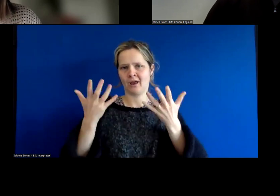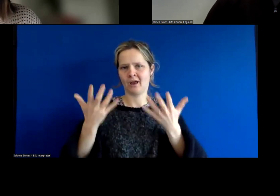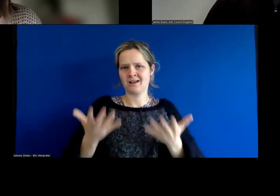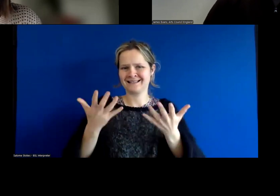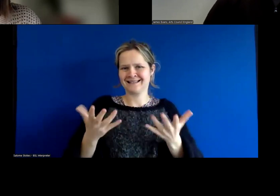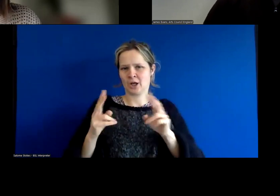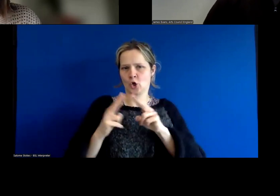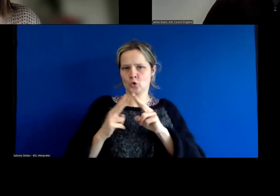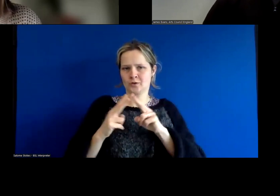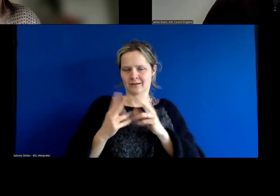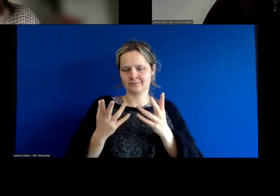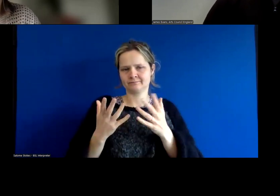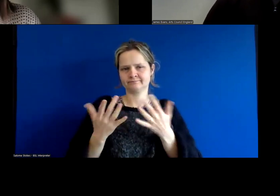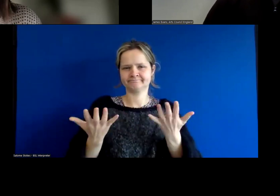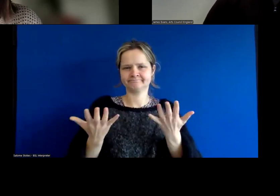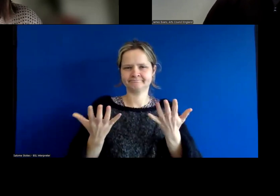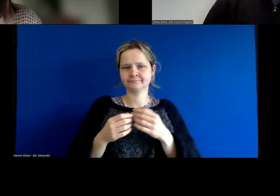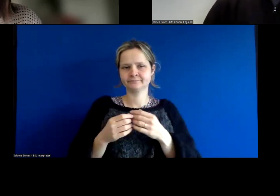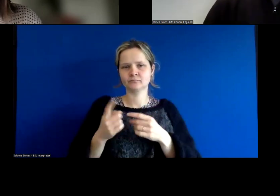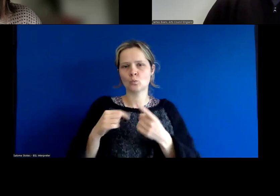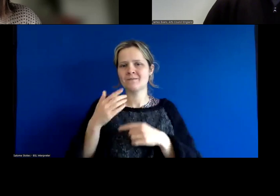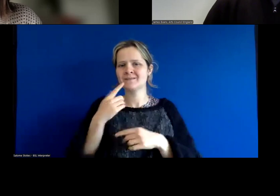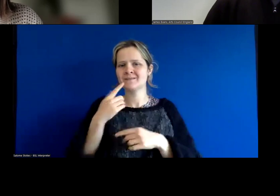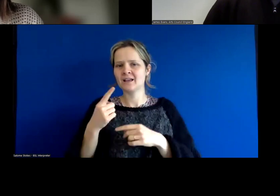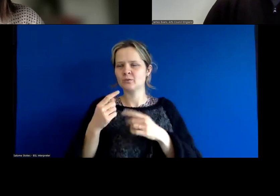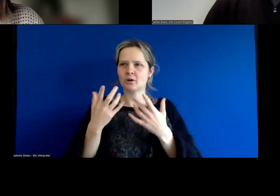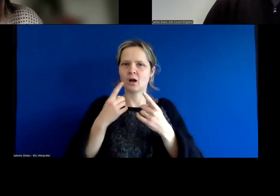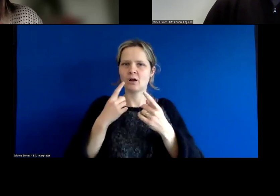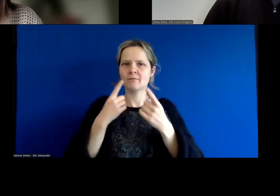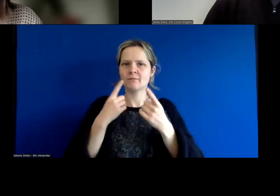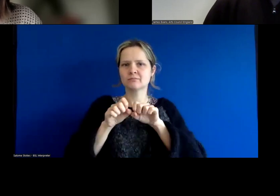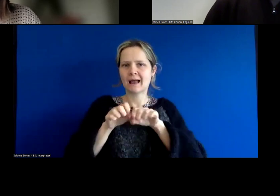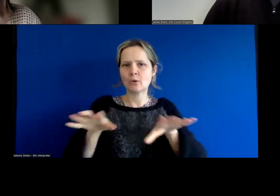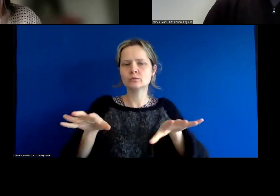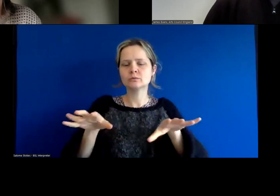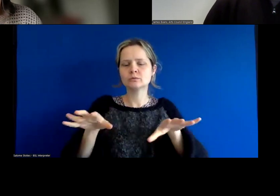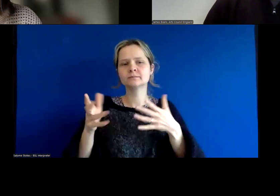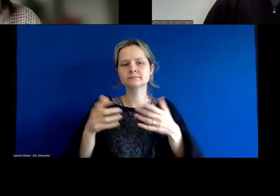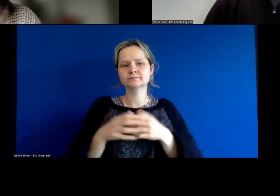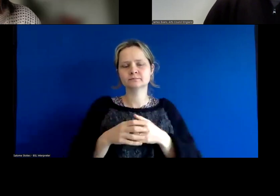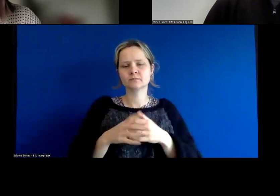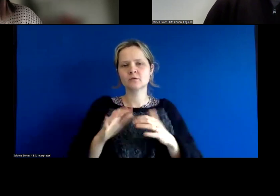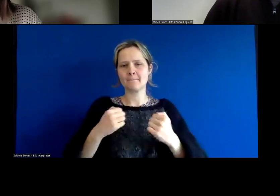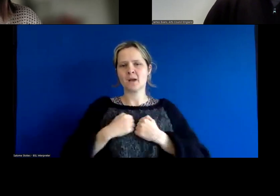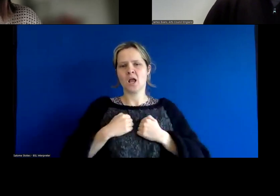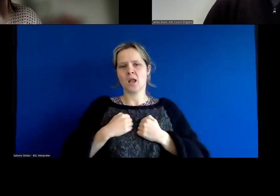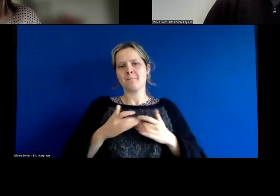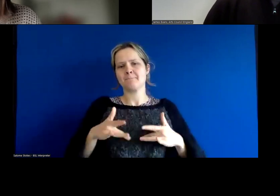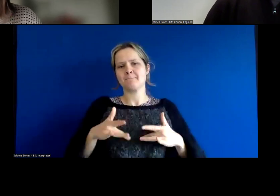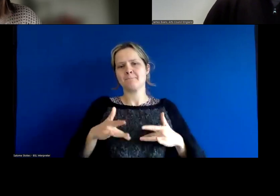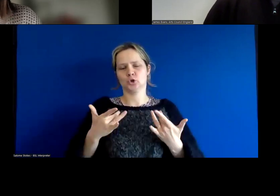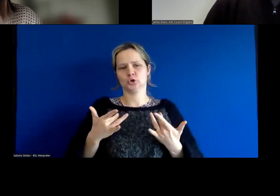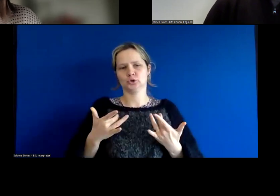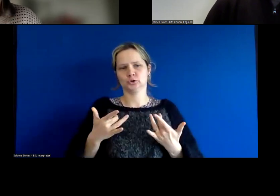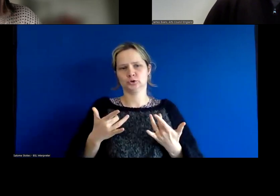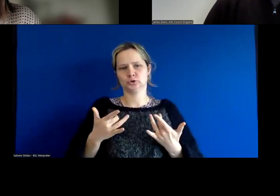authorities. So we've sent some comms out, but I would, from my personal point of view, say that it's